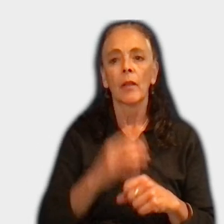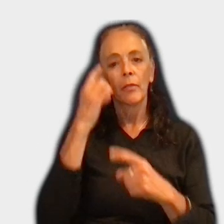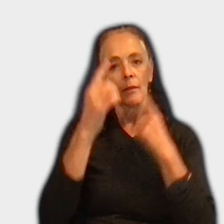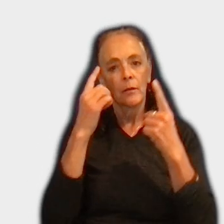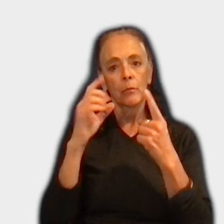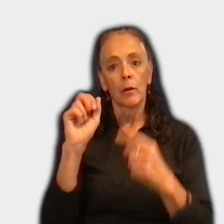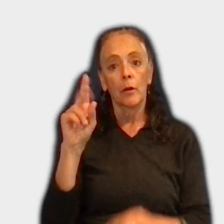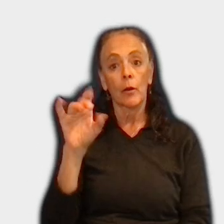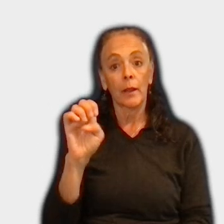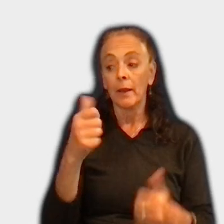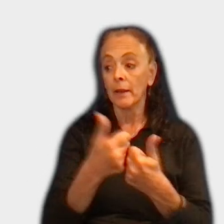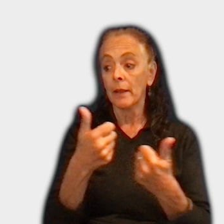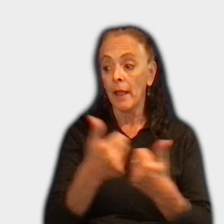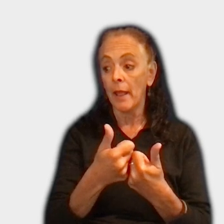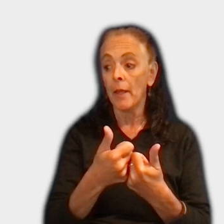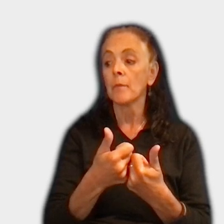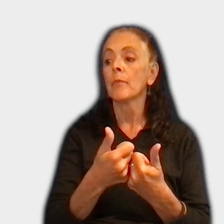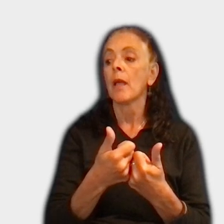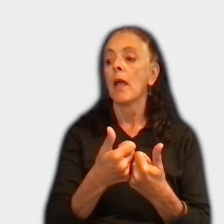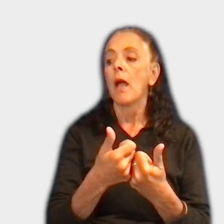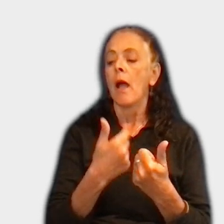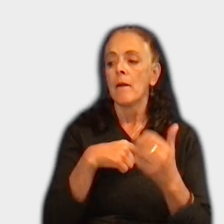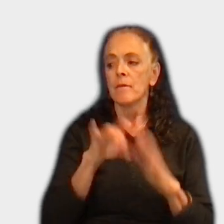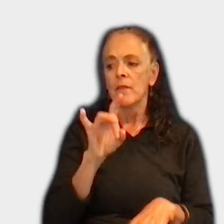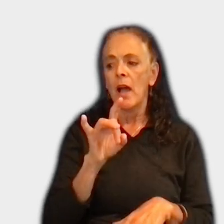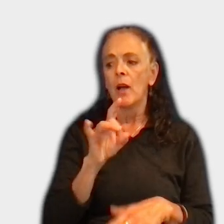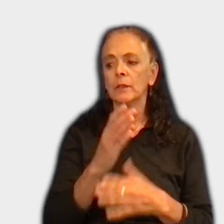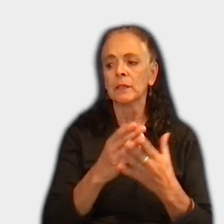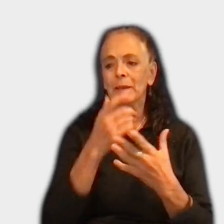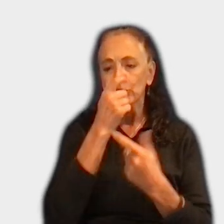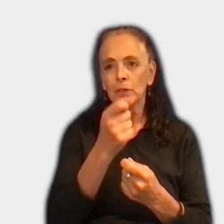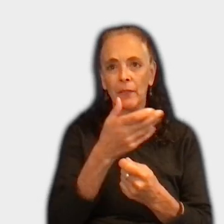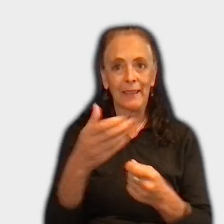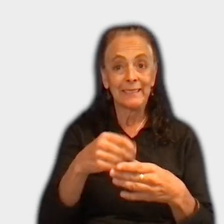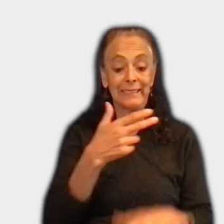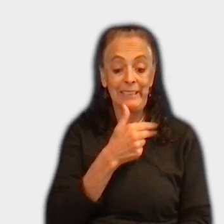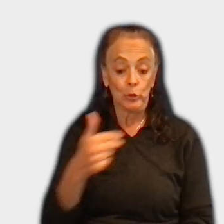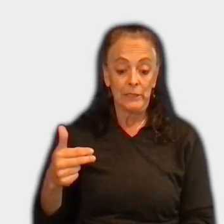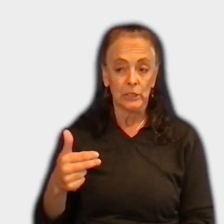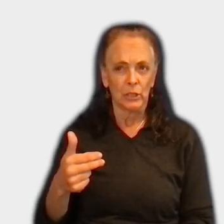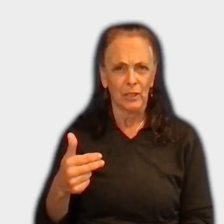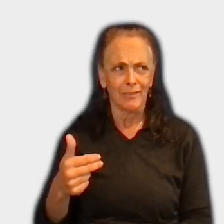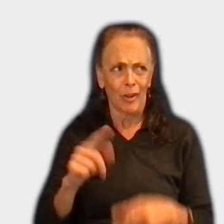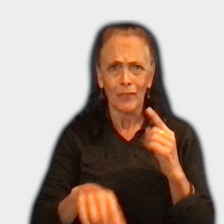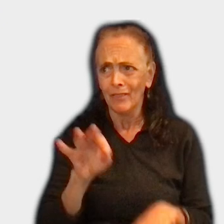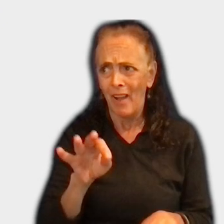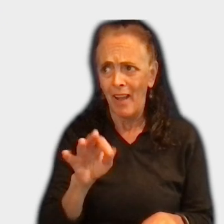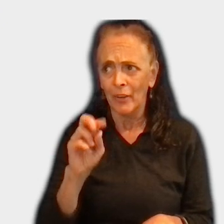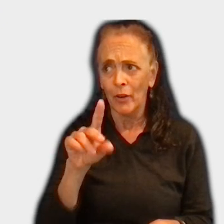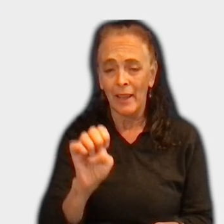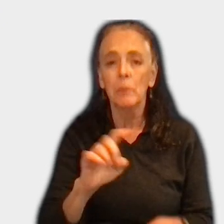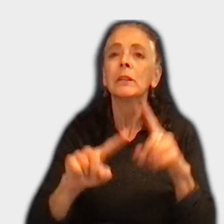in indonesia it's it's really struggling to find it but actually i found some interesting starting point that i can start uh for example